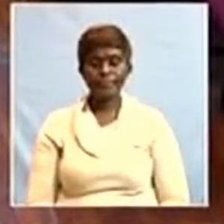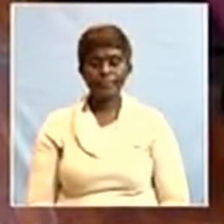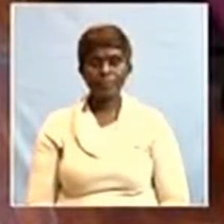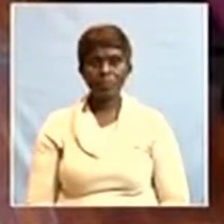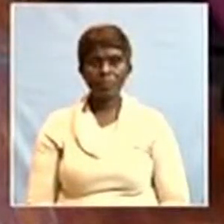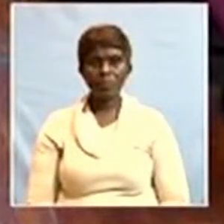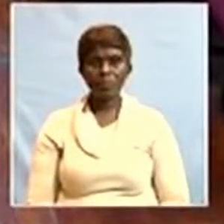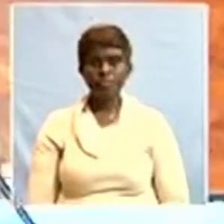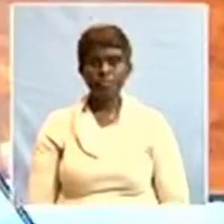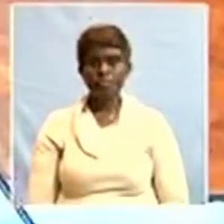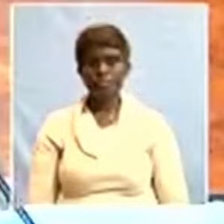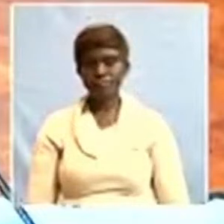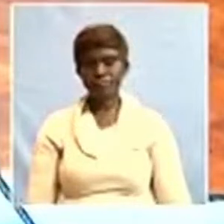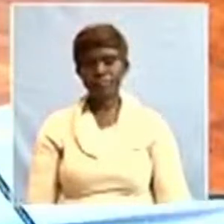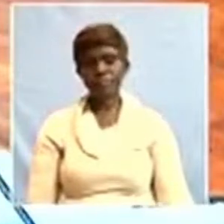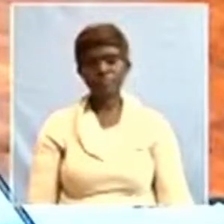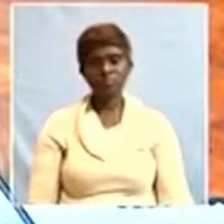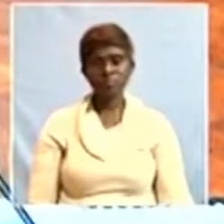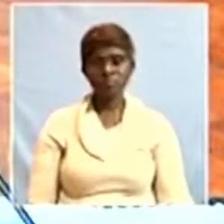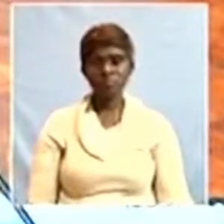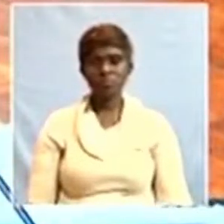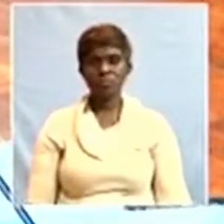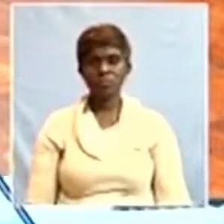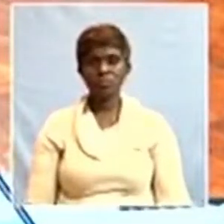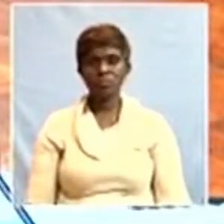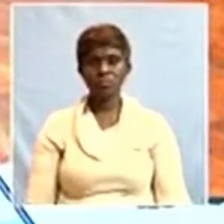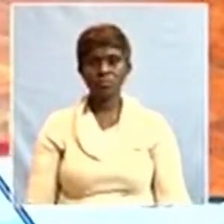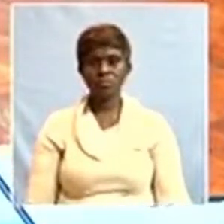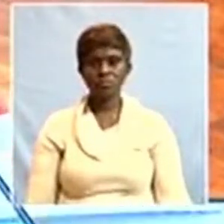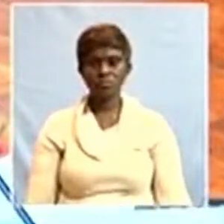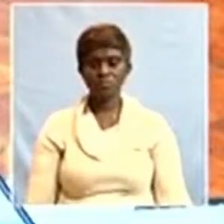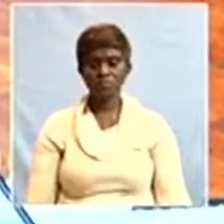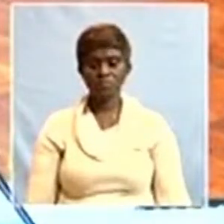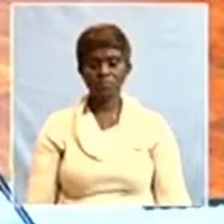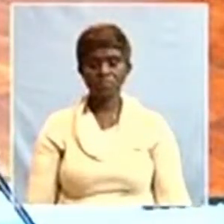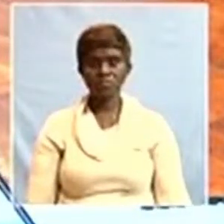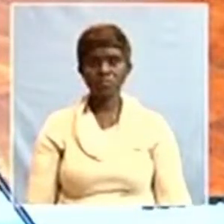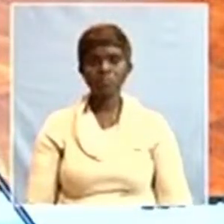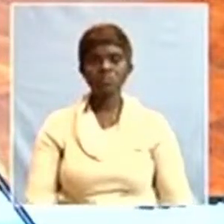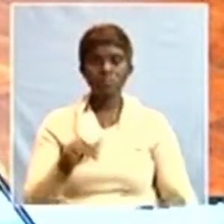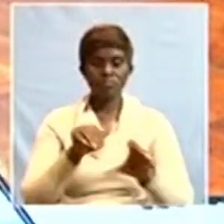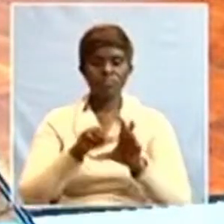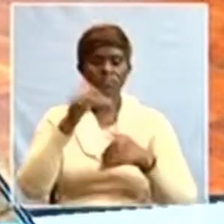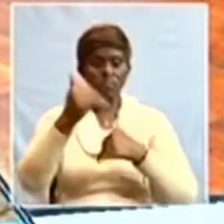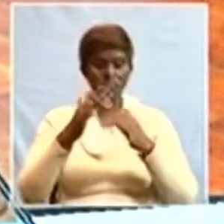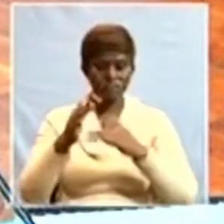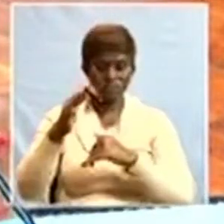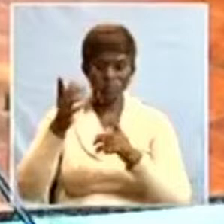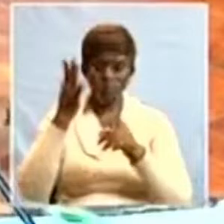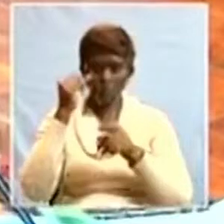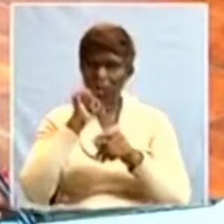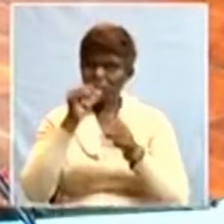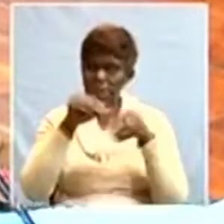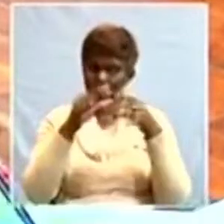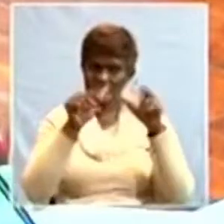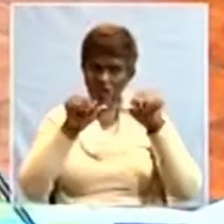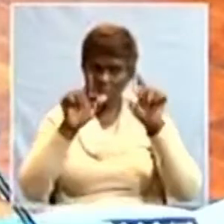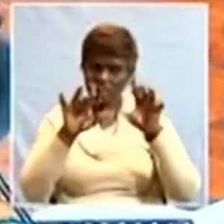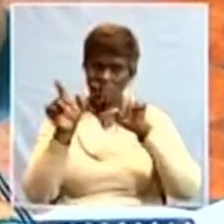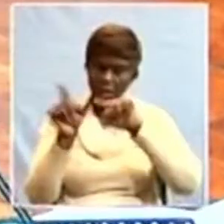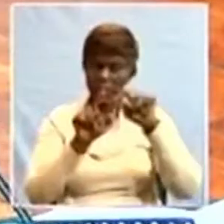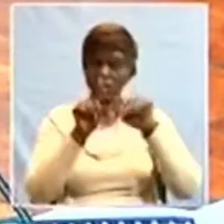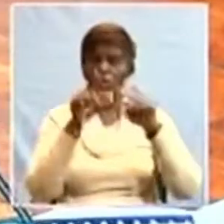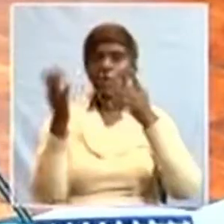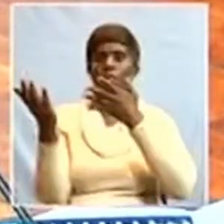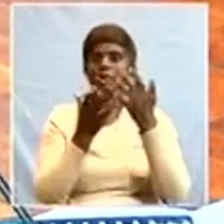The issue here was the issue of verification. Even if they're in boxes, why didn't you give the auditors when they came on the ground? No, then